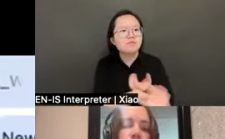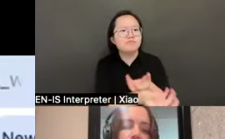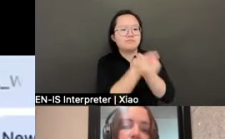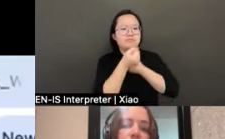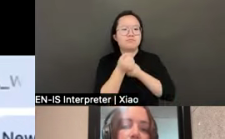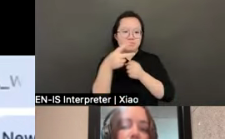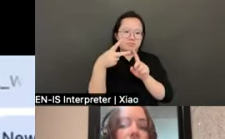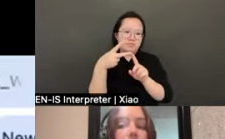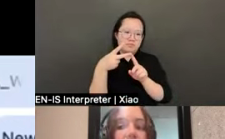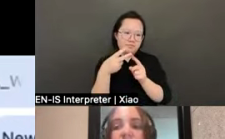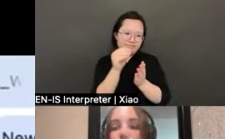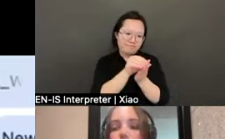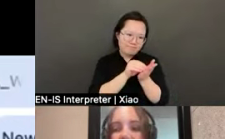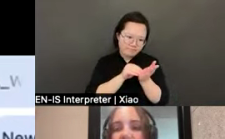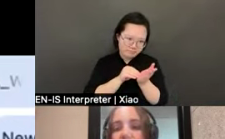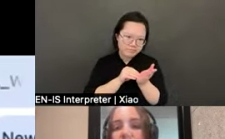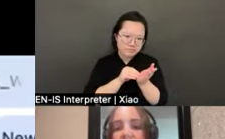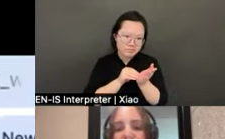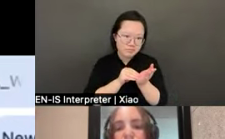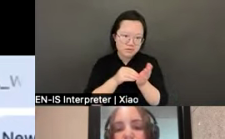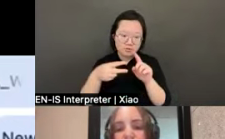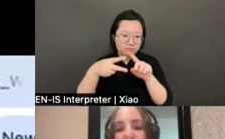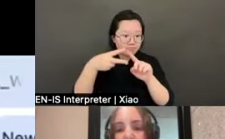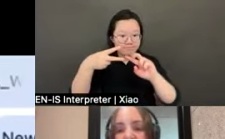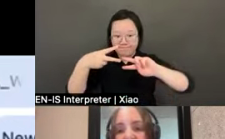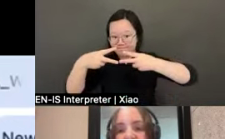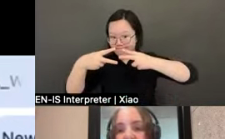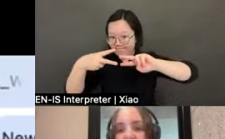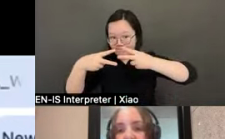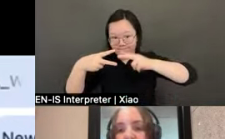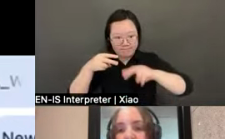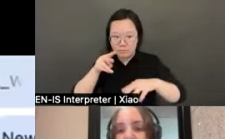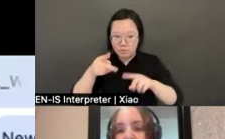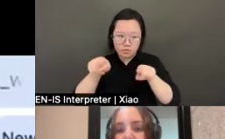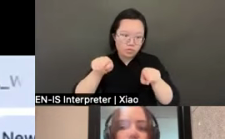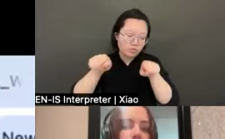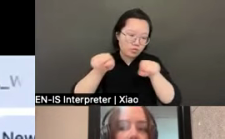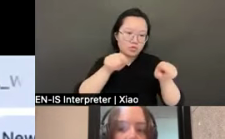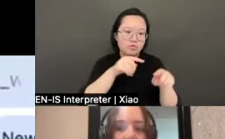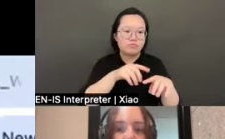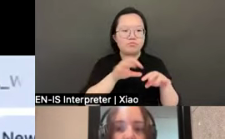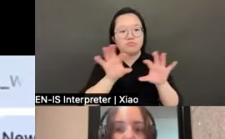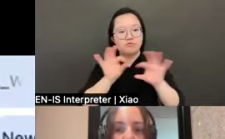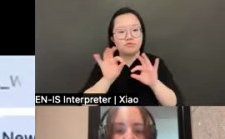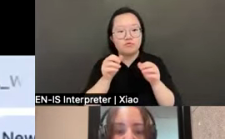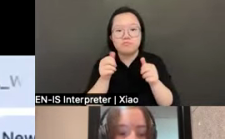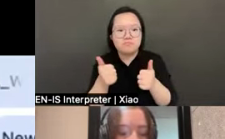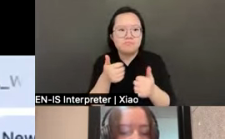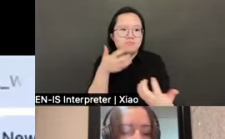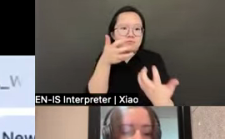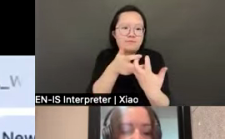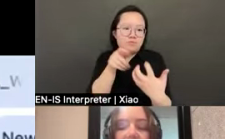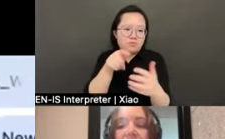also do something that you think makes the most sense in order for your project so to reach